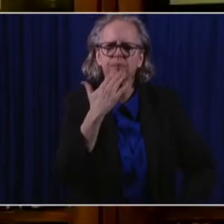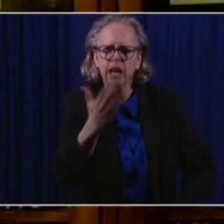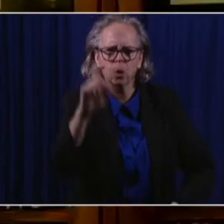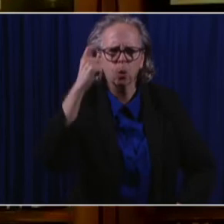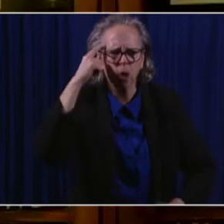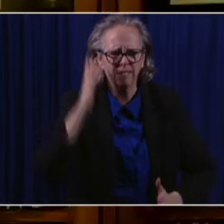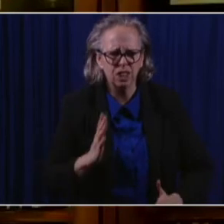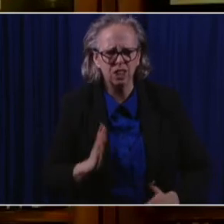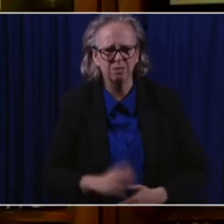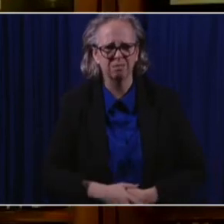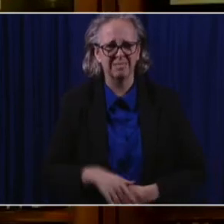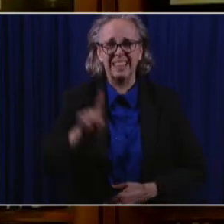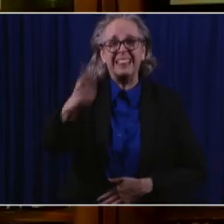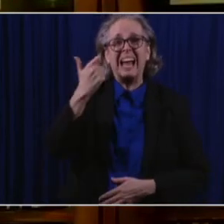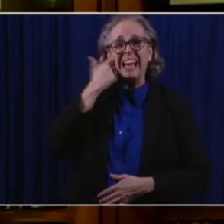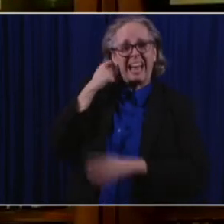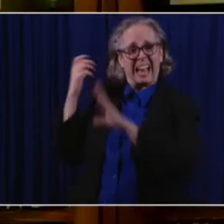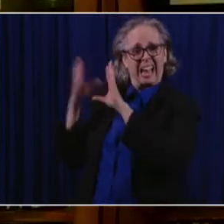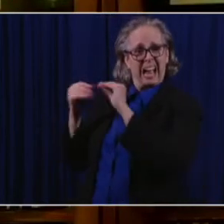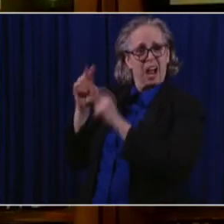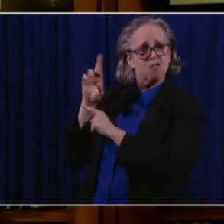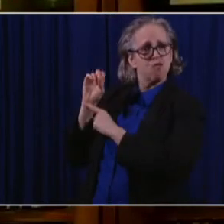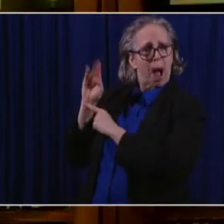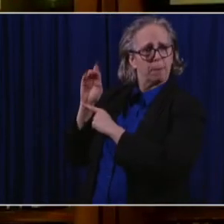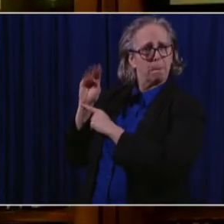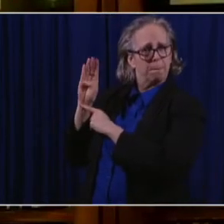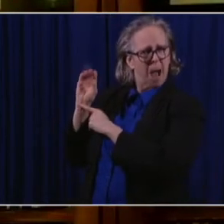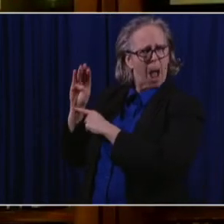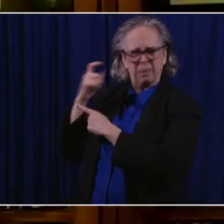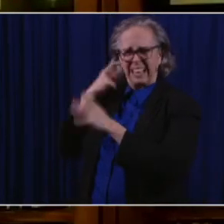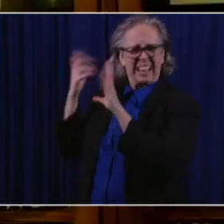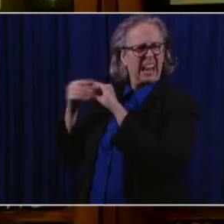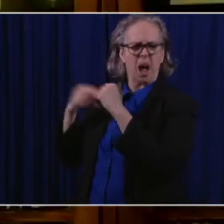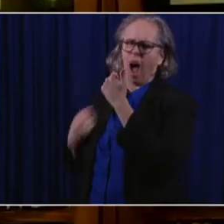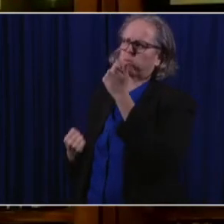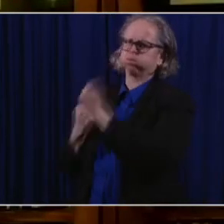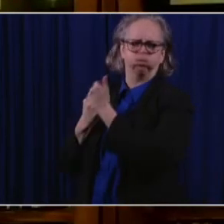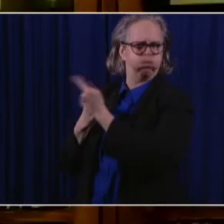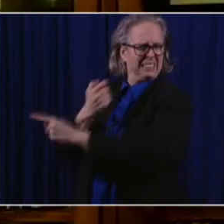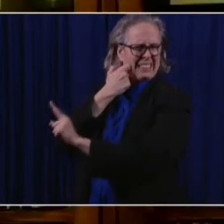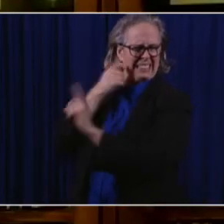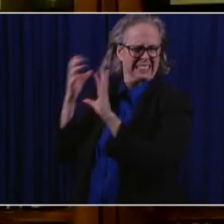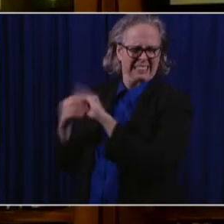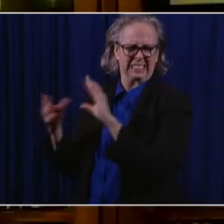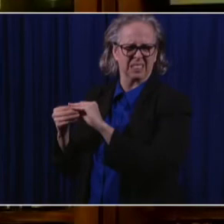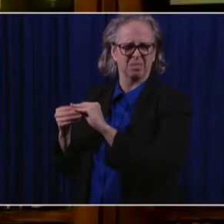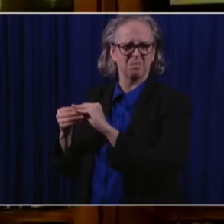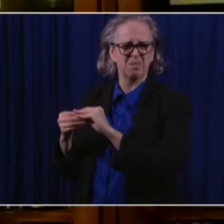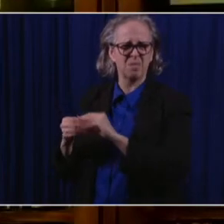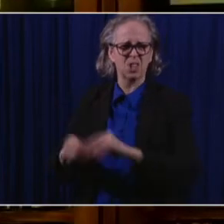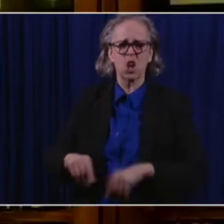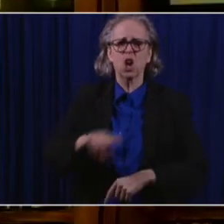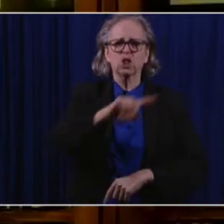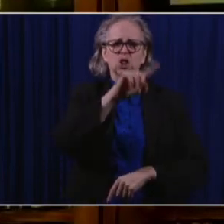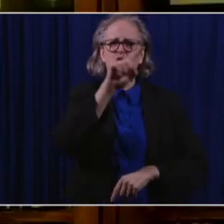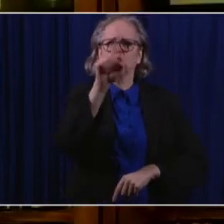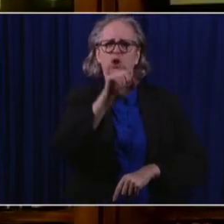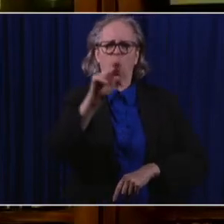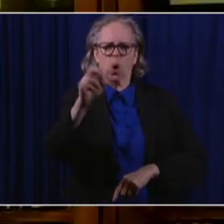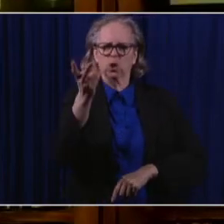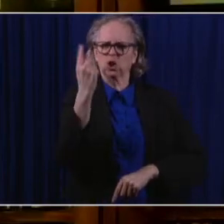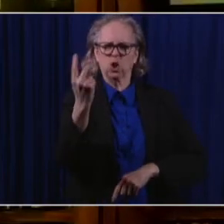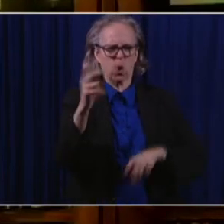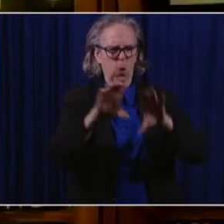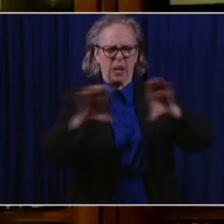Bob just shared. We're seeing these same trends in Zone 2. And if you think back to where we were